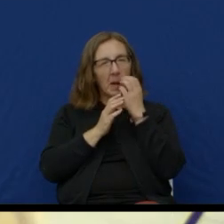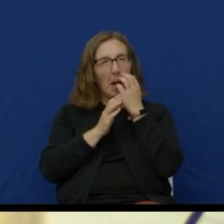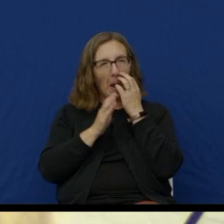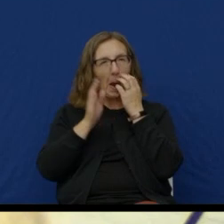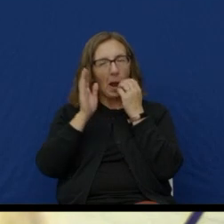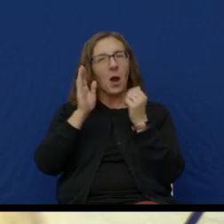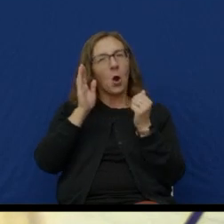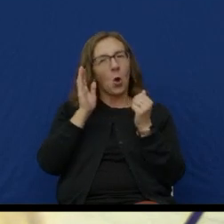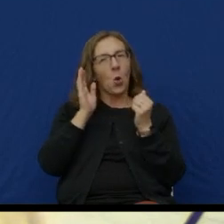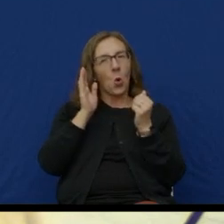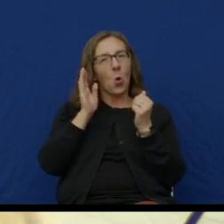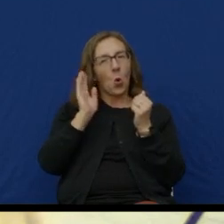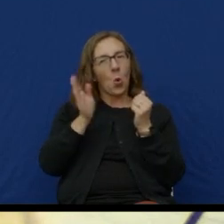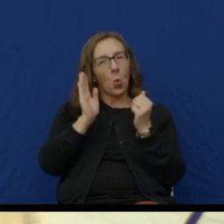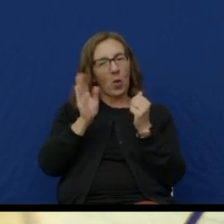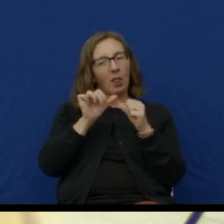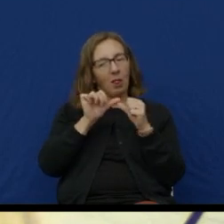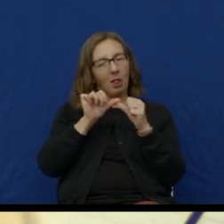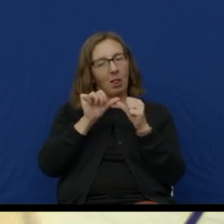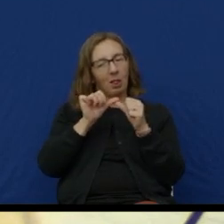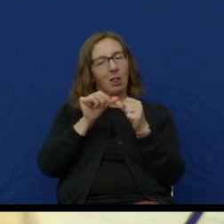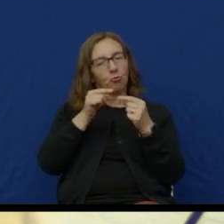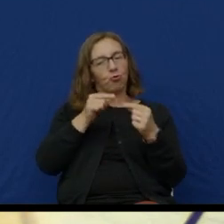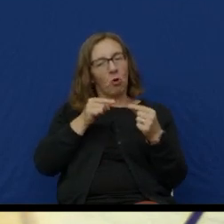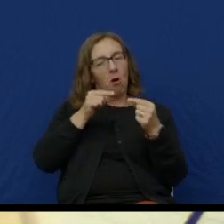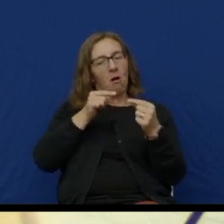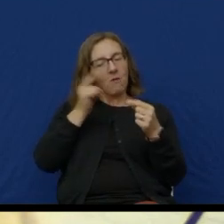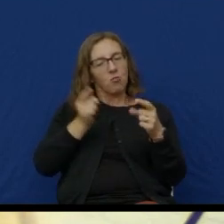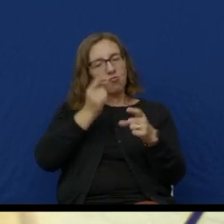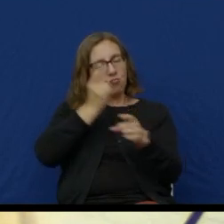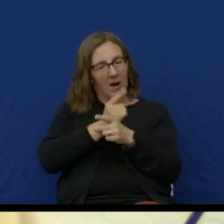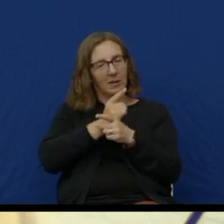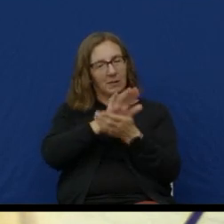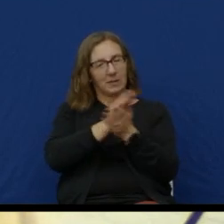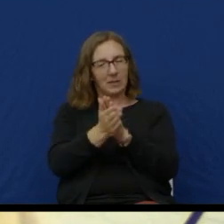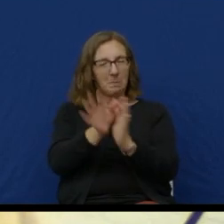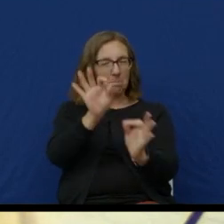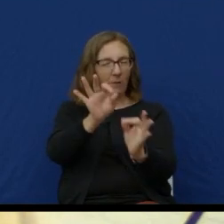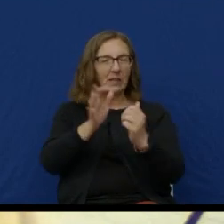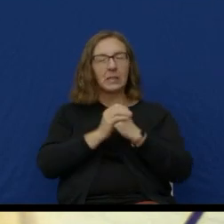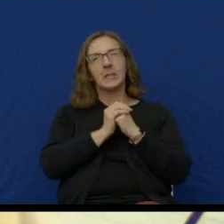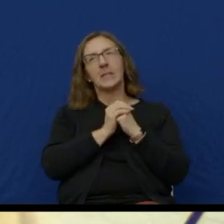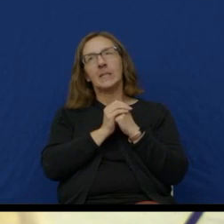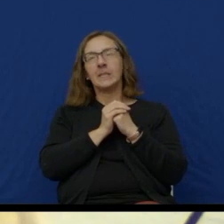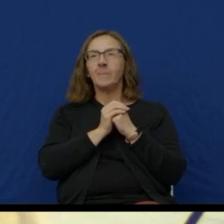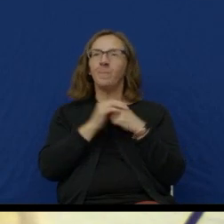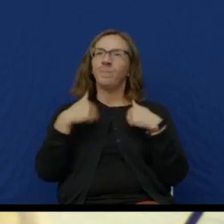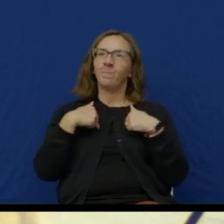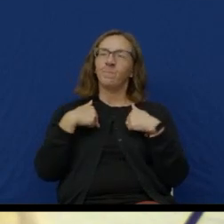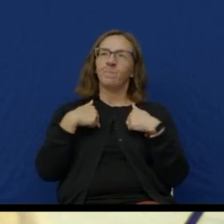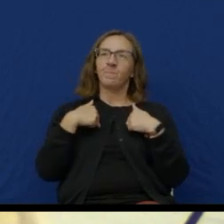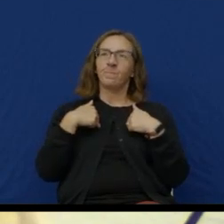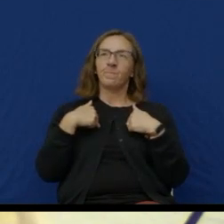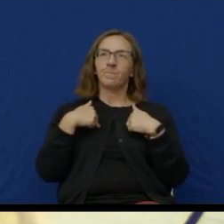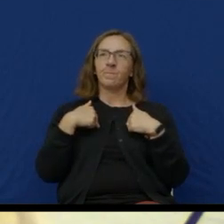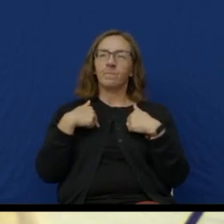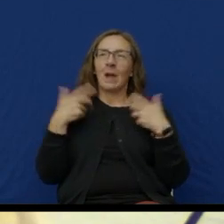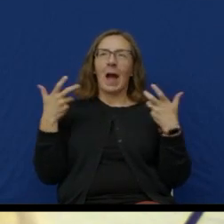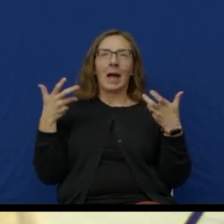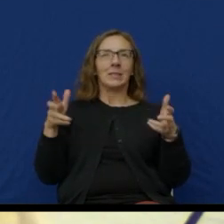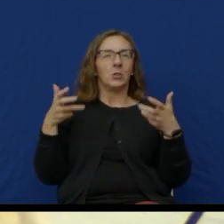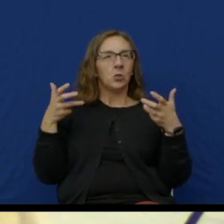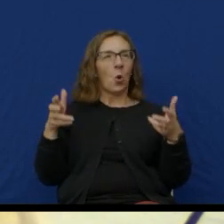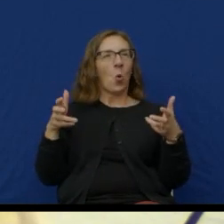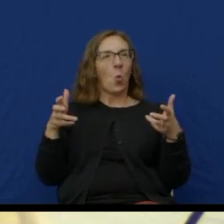perfected with our continued struggle. But I don't want us to underplay the gravity of